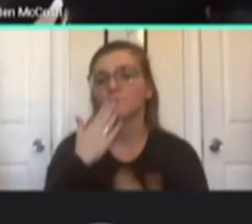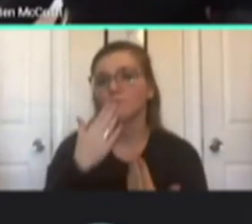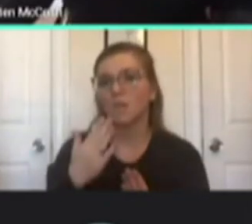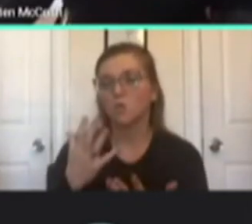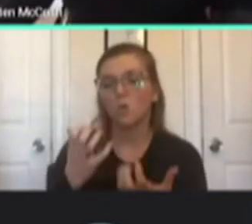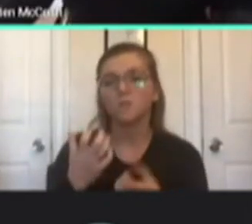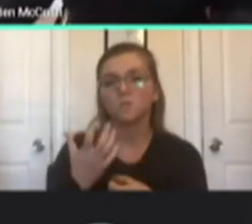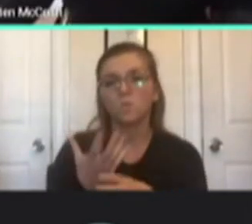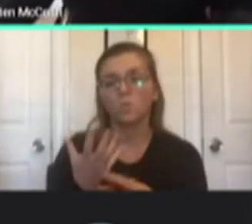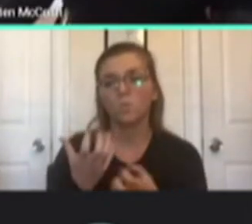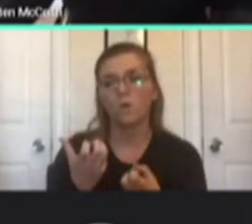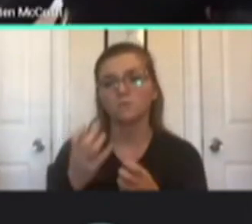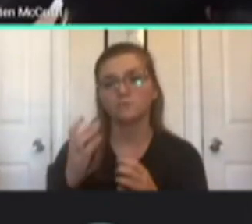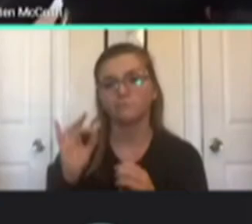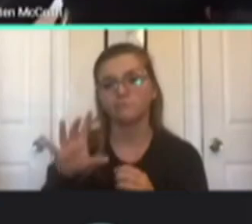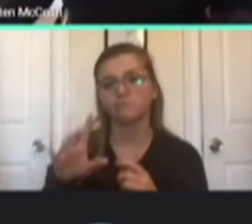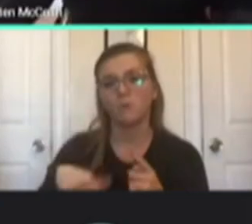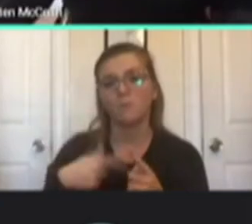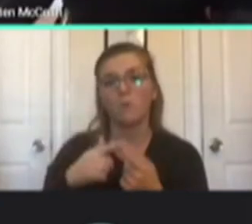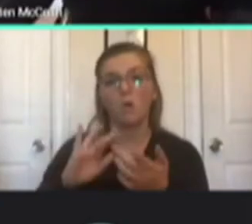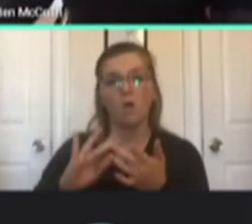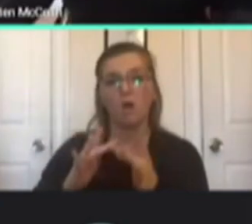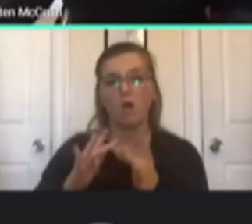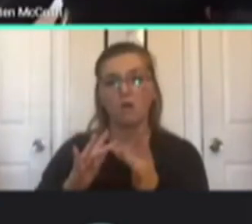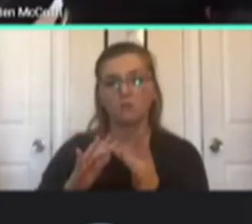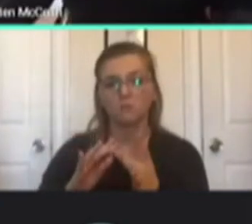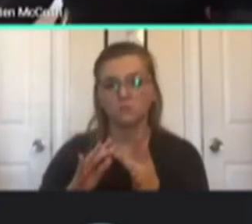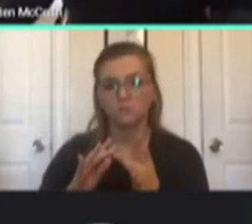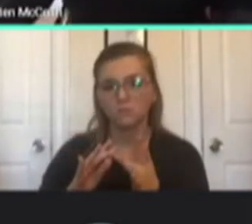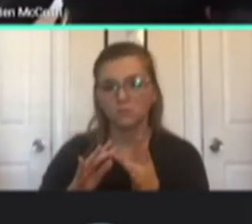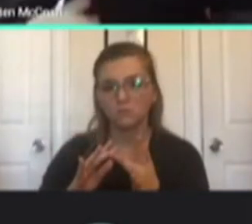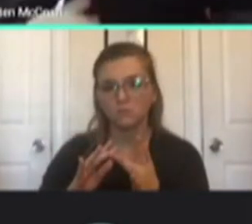online meetings, I'm going to take over just